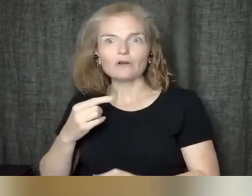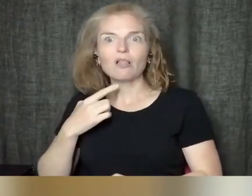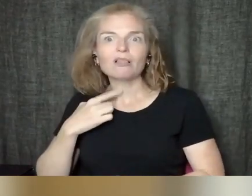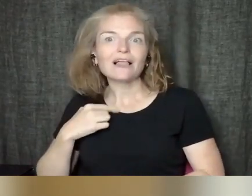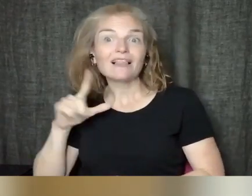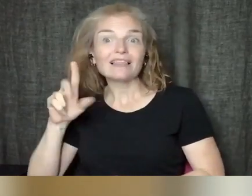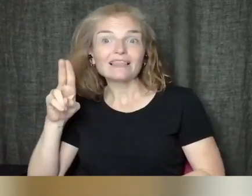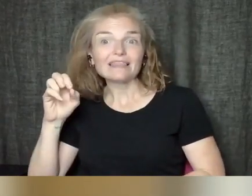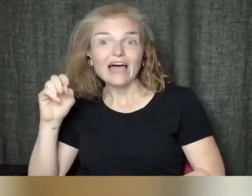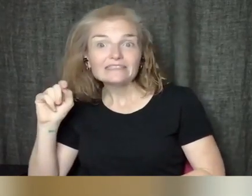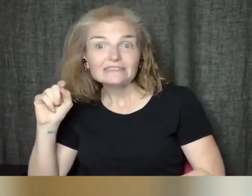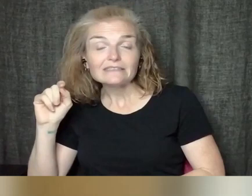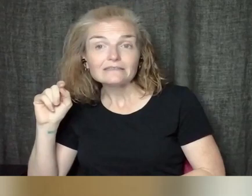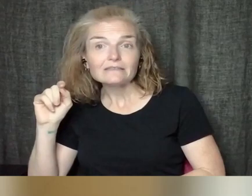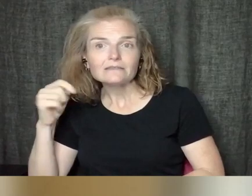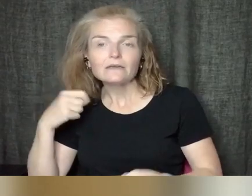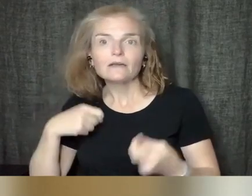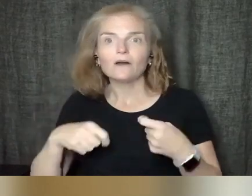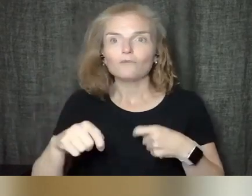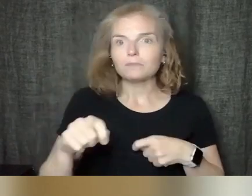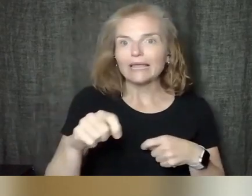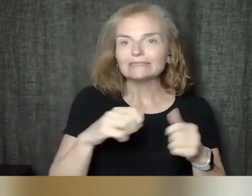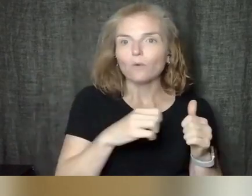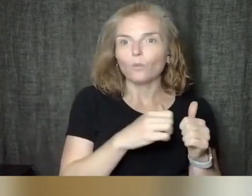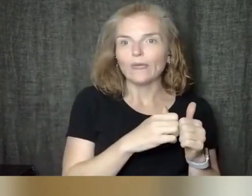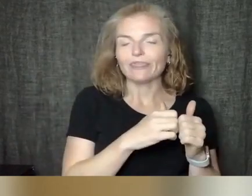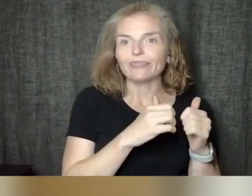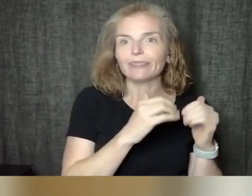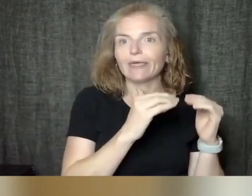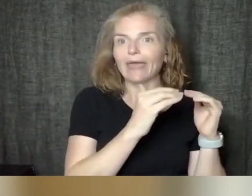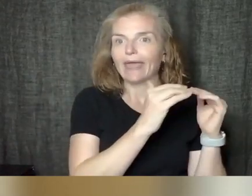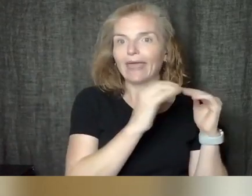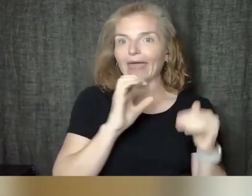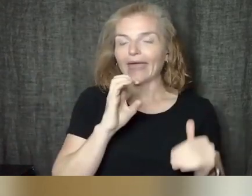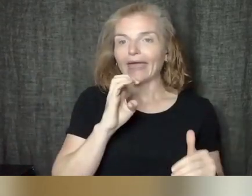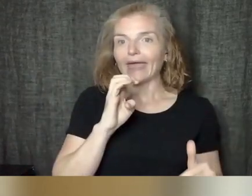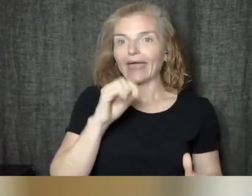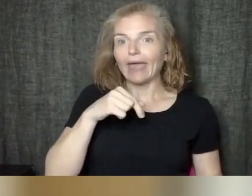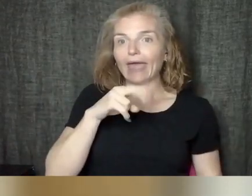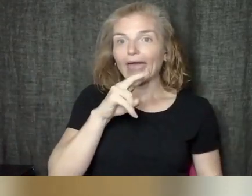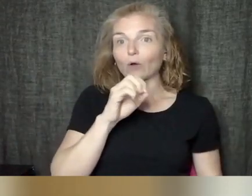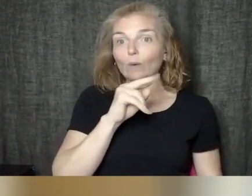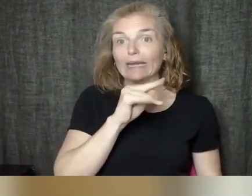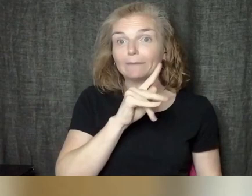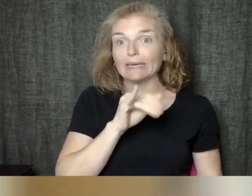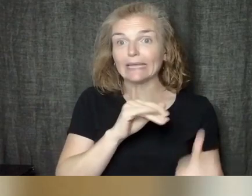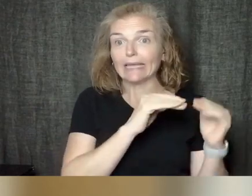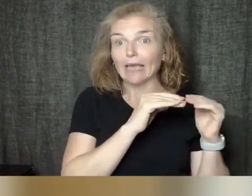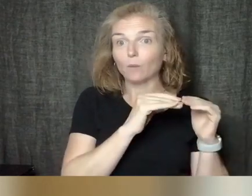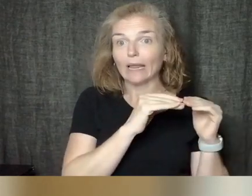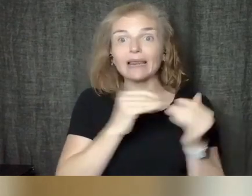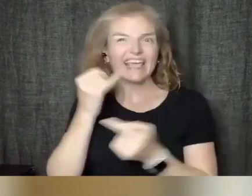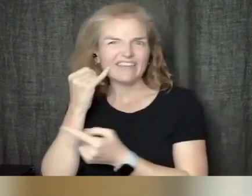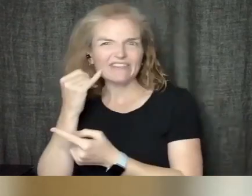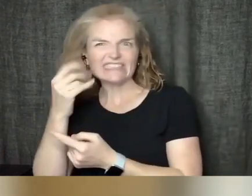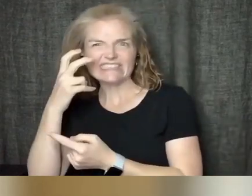with a thought of that produces some kind of equanimity. If it's a thought of doubt, you might replace